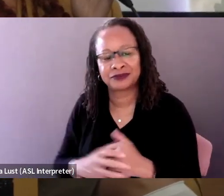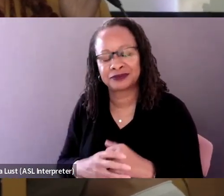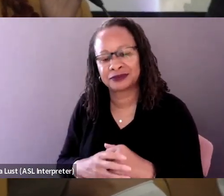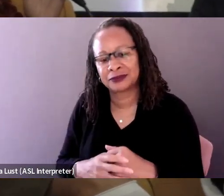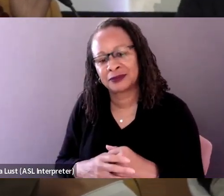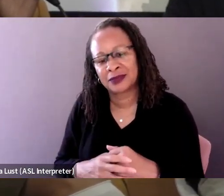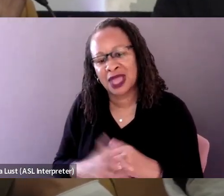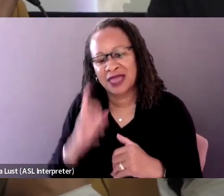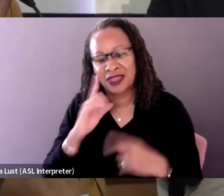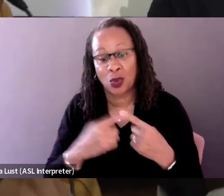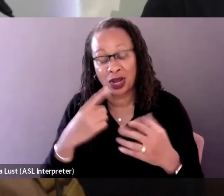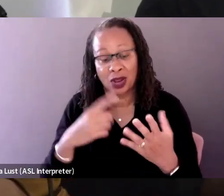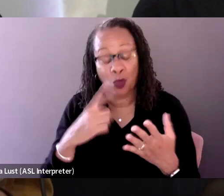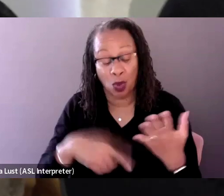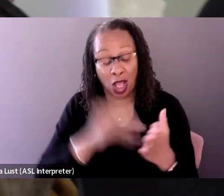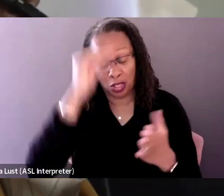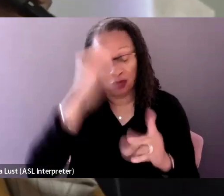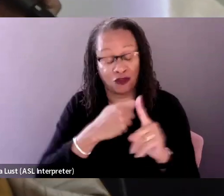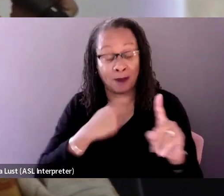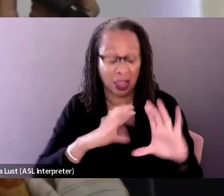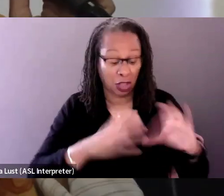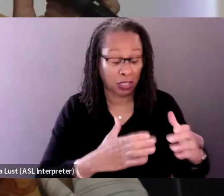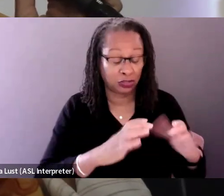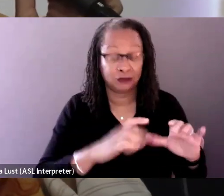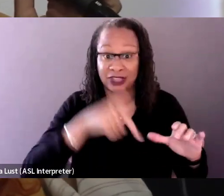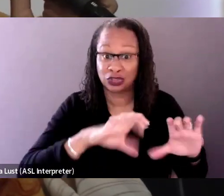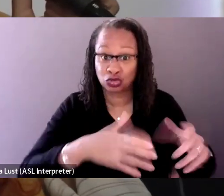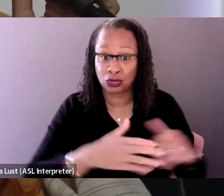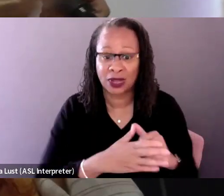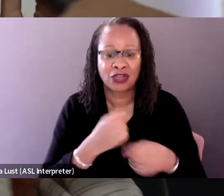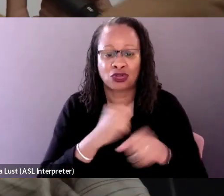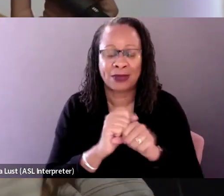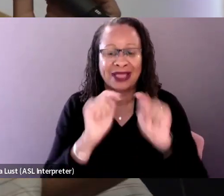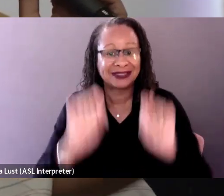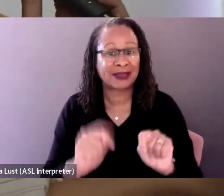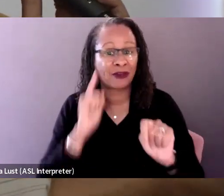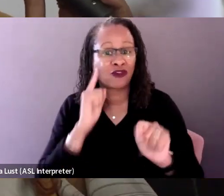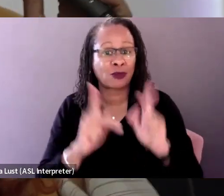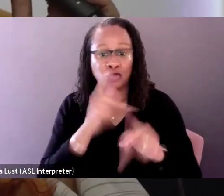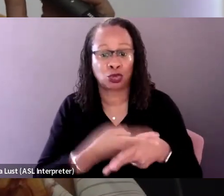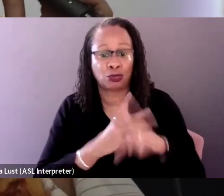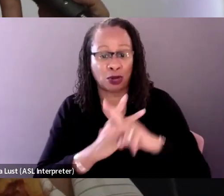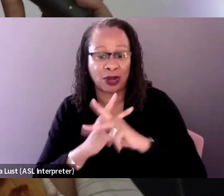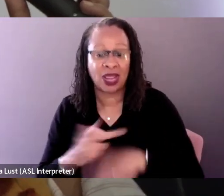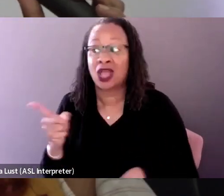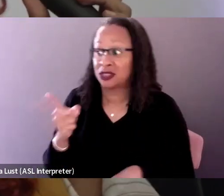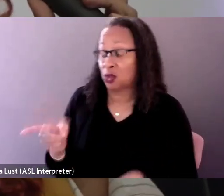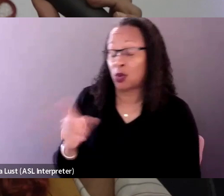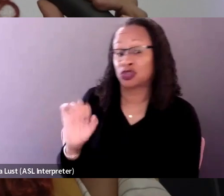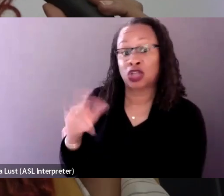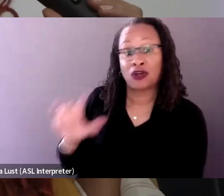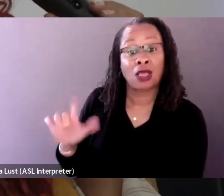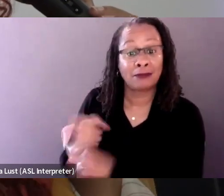from working with my collective Bufu is like, you're just making templates for people to borrow, right? Like you made a template for me. This film is a